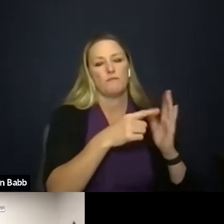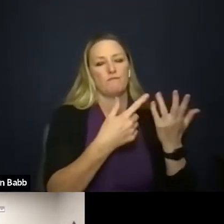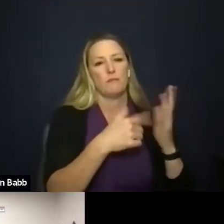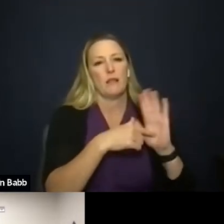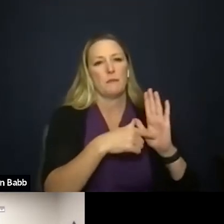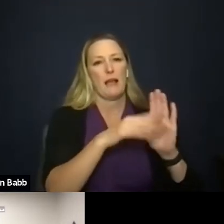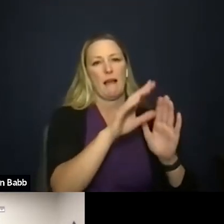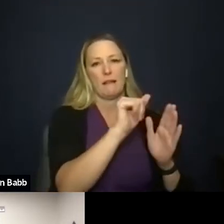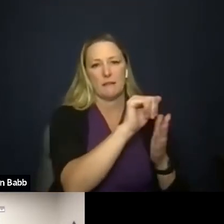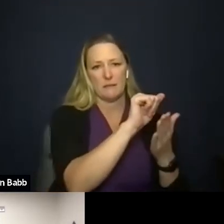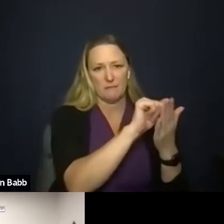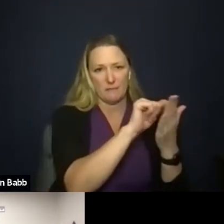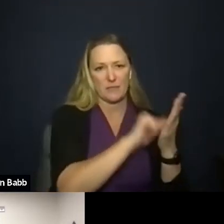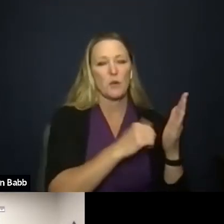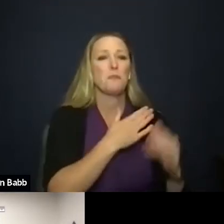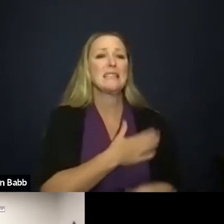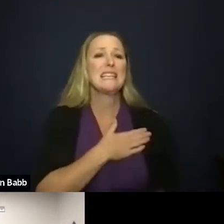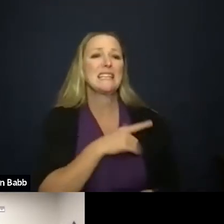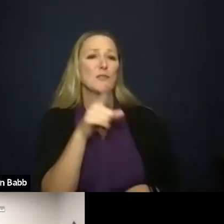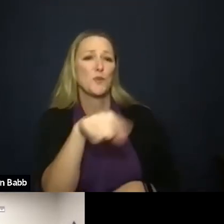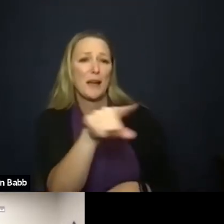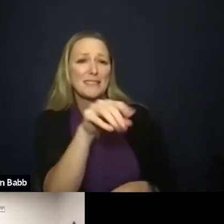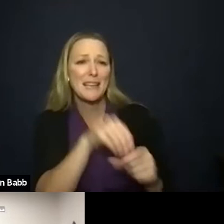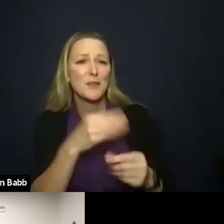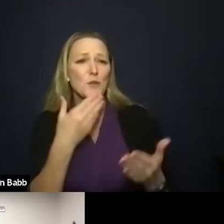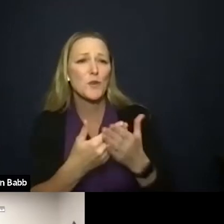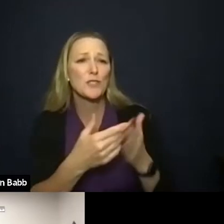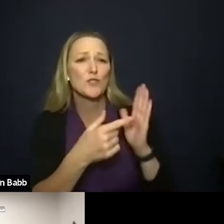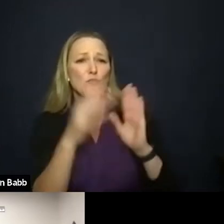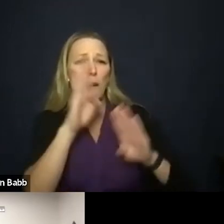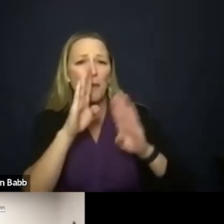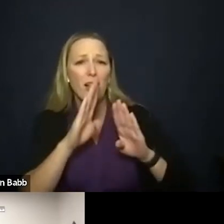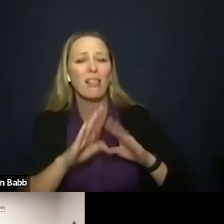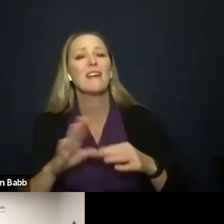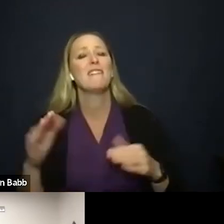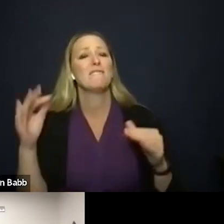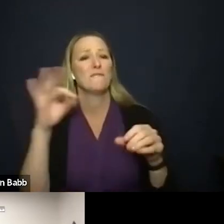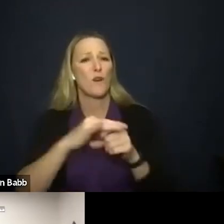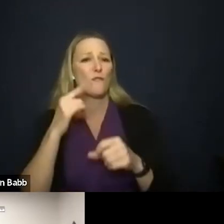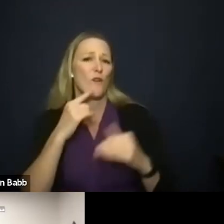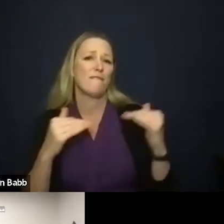trustees get in good trouble and vote for fair representation tonight have a good night